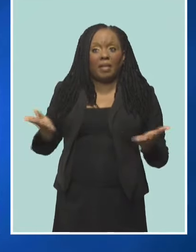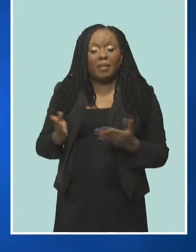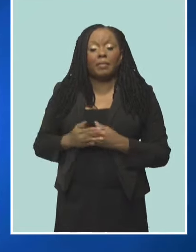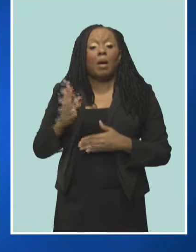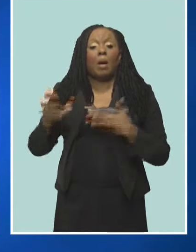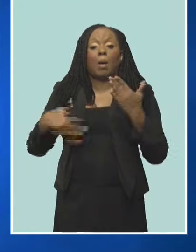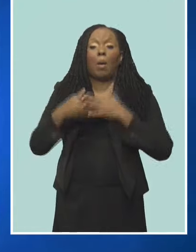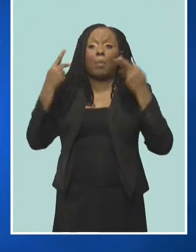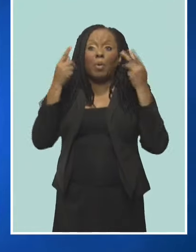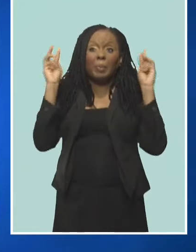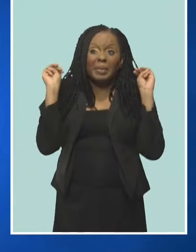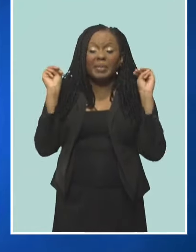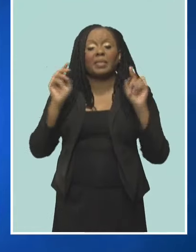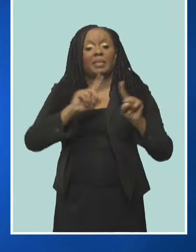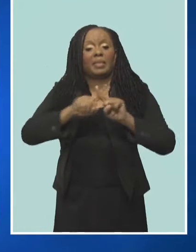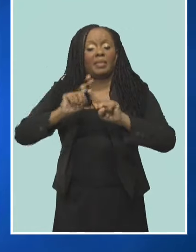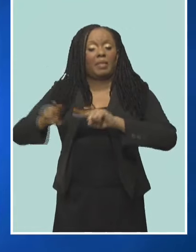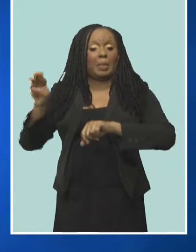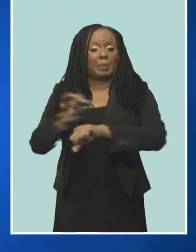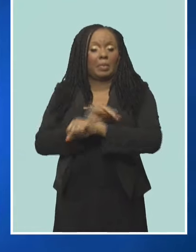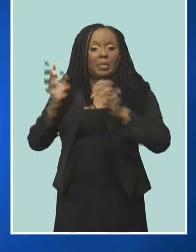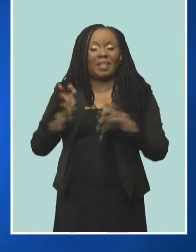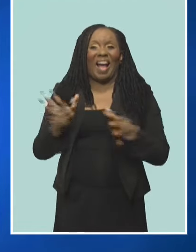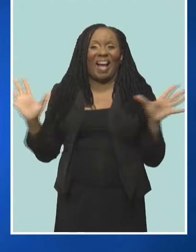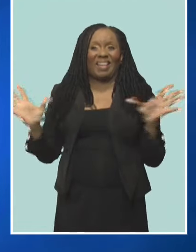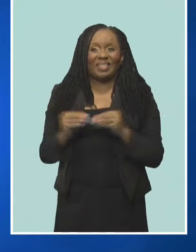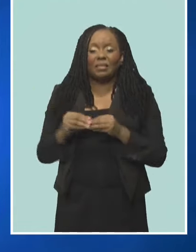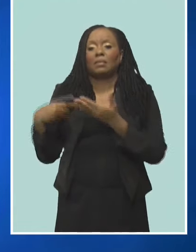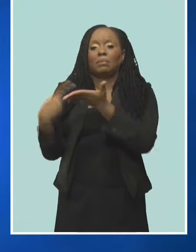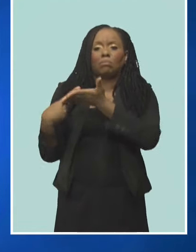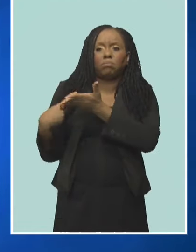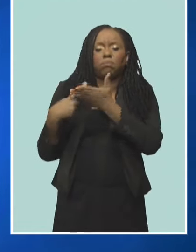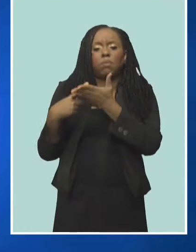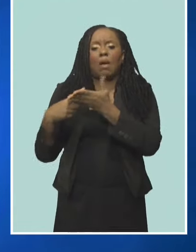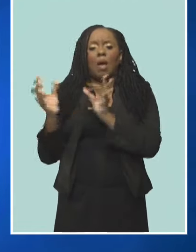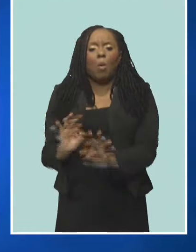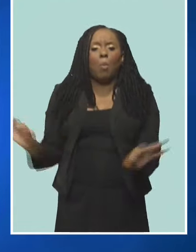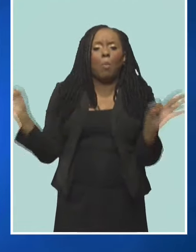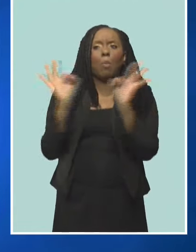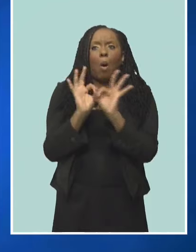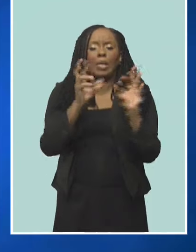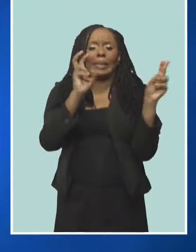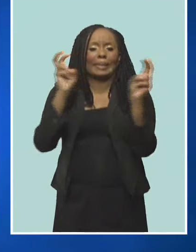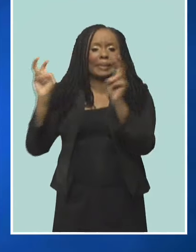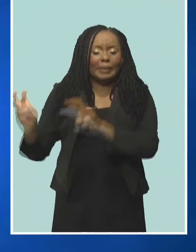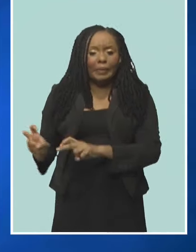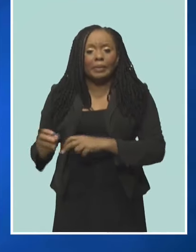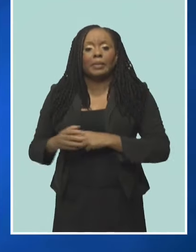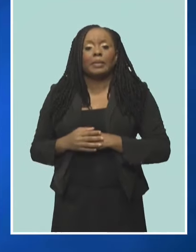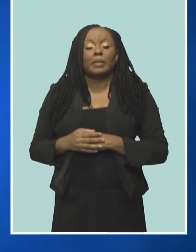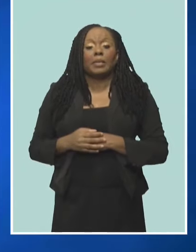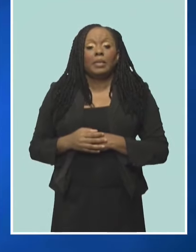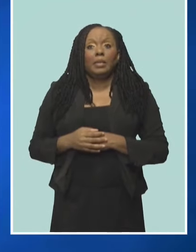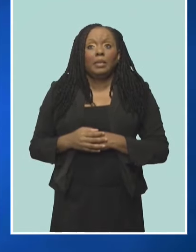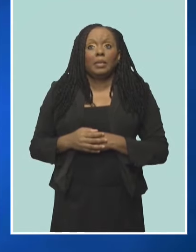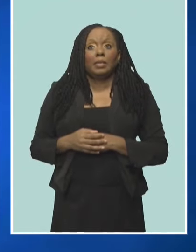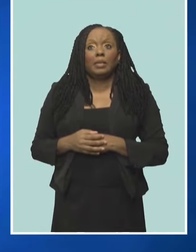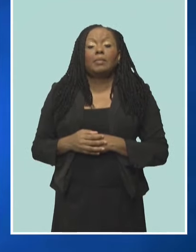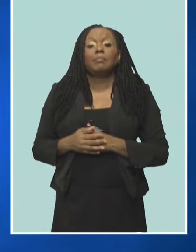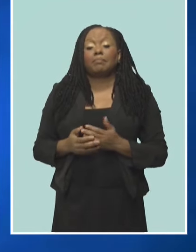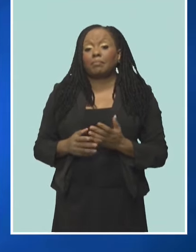other representatives of government convene to discuss important matters impacting CARICOM. Now, without a doubt, the climate crisis